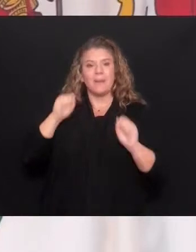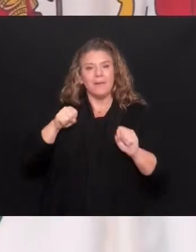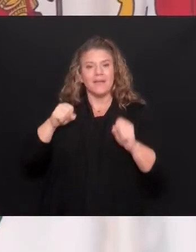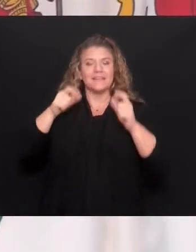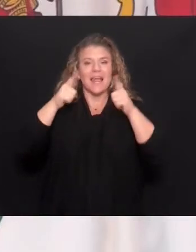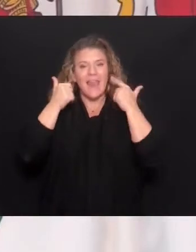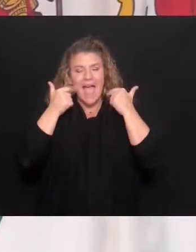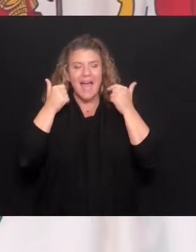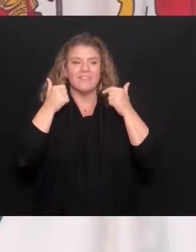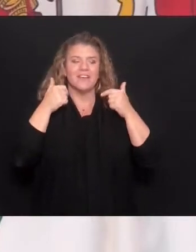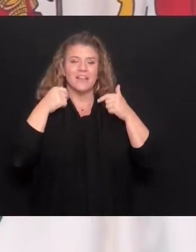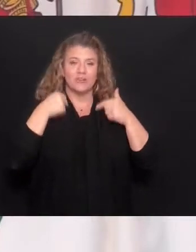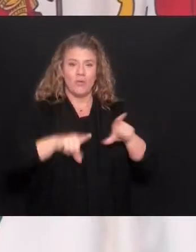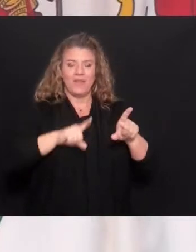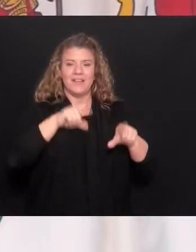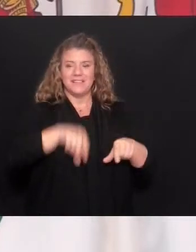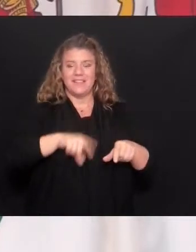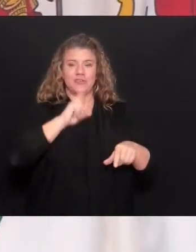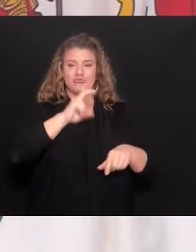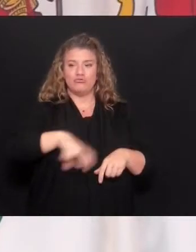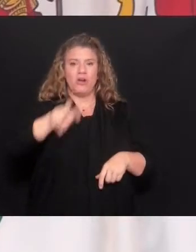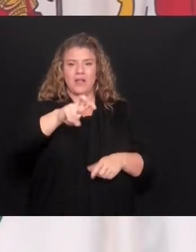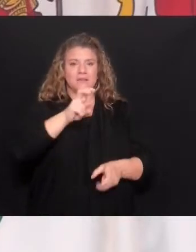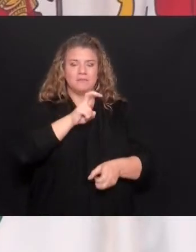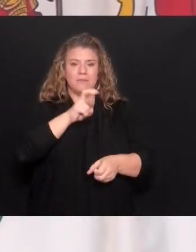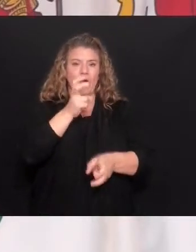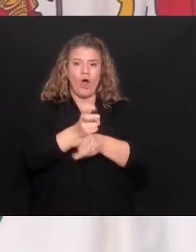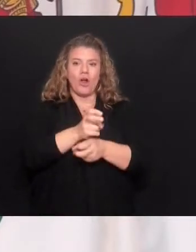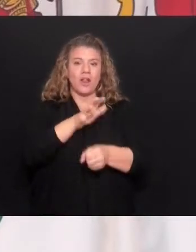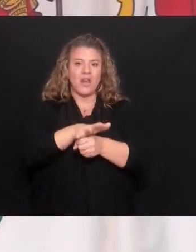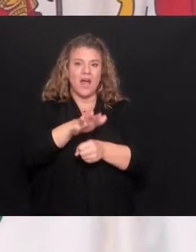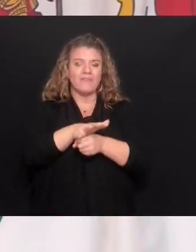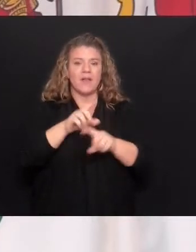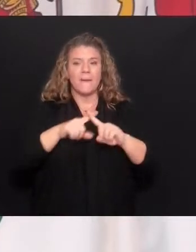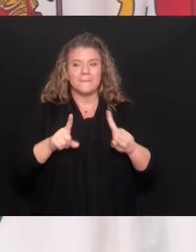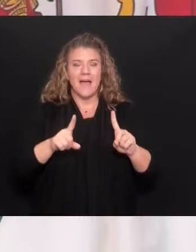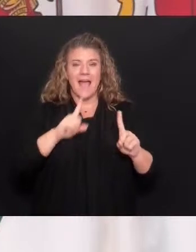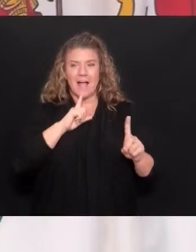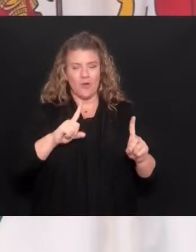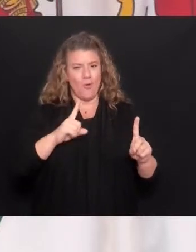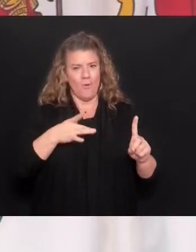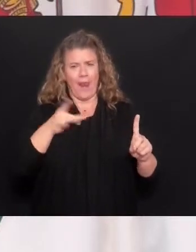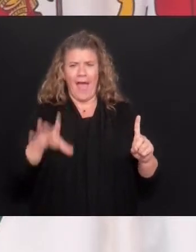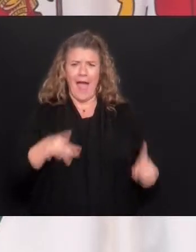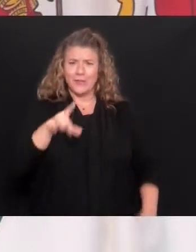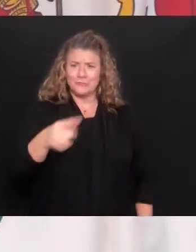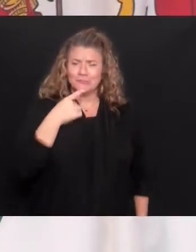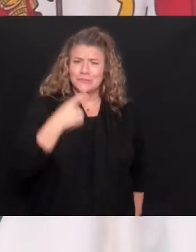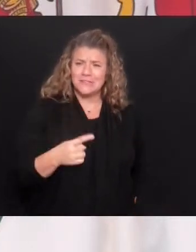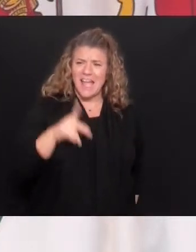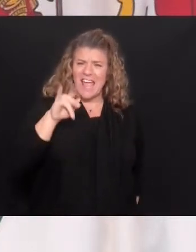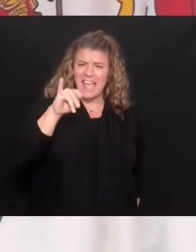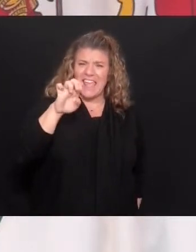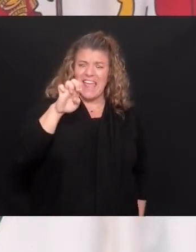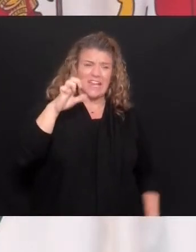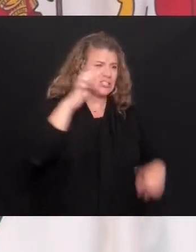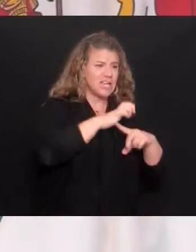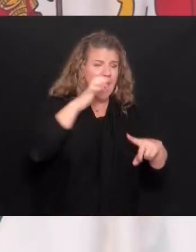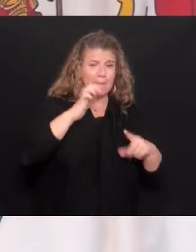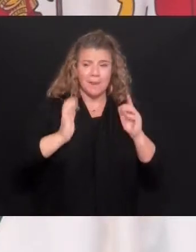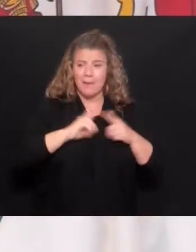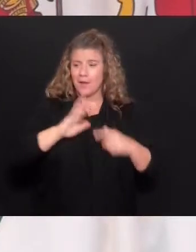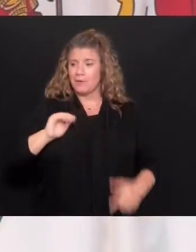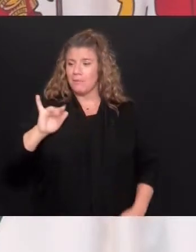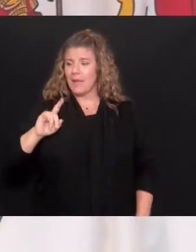and this journey's tough enough. But I really don't like you saying about, you know, that Kenny's trumping baby dog here. That's